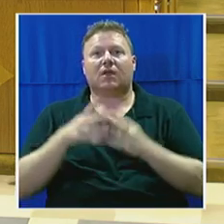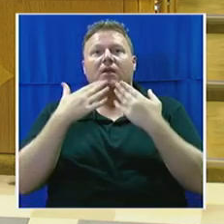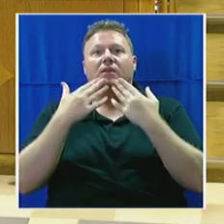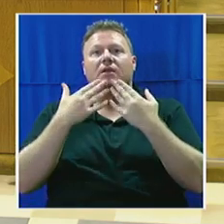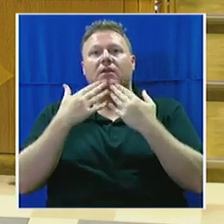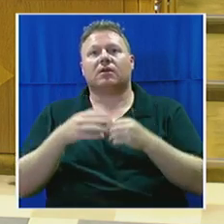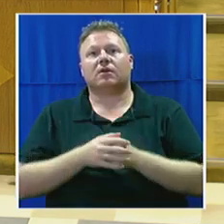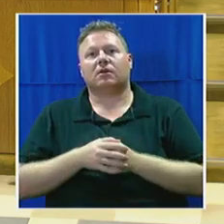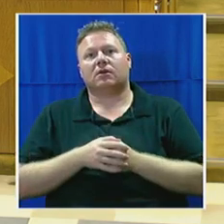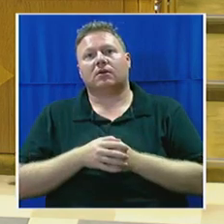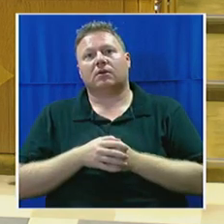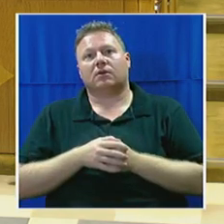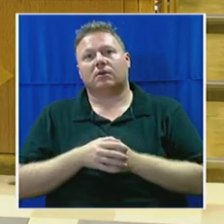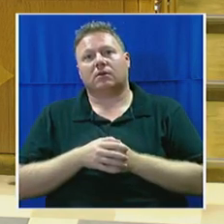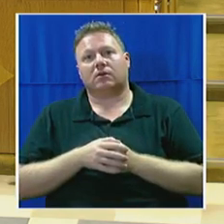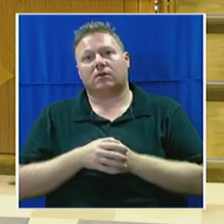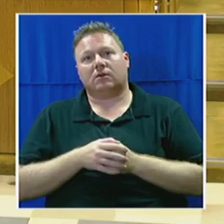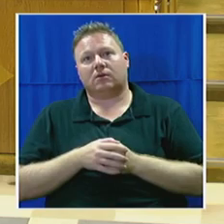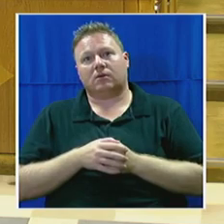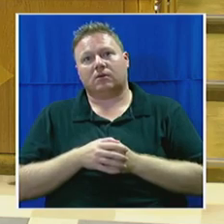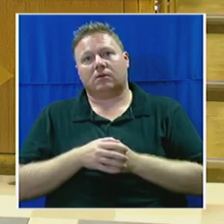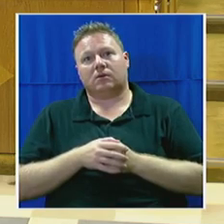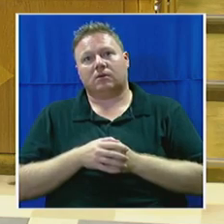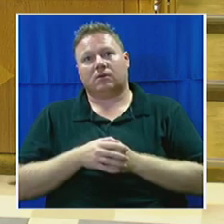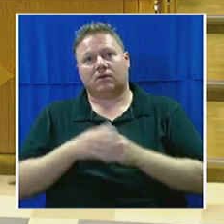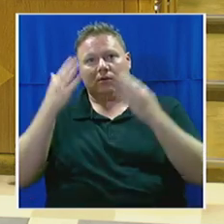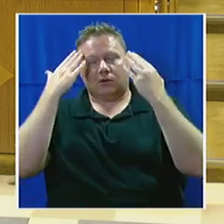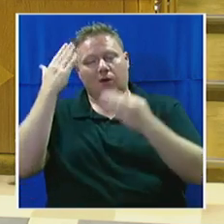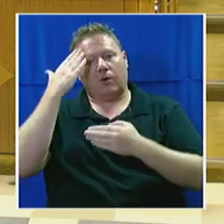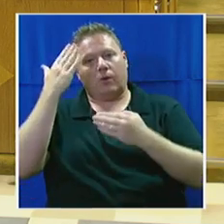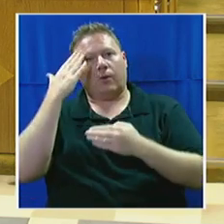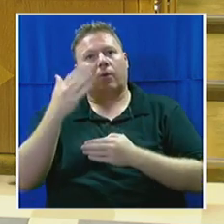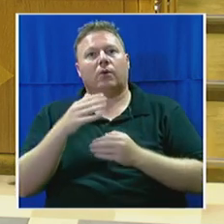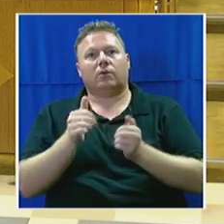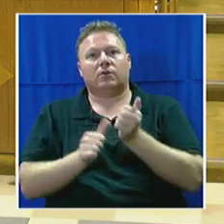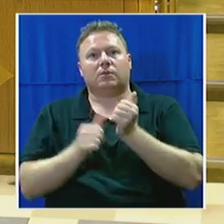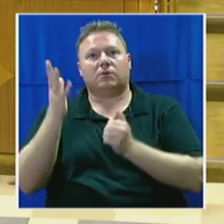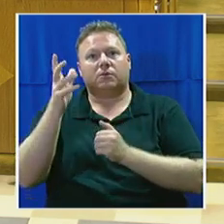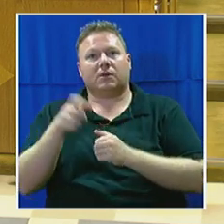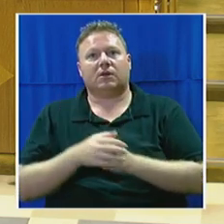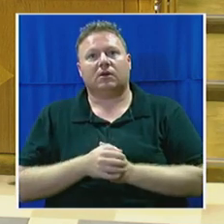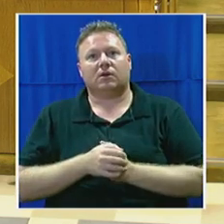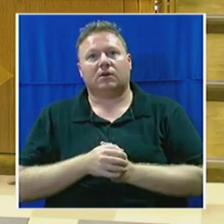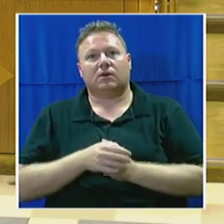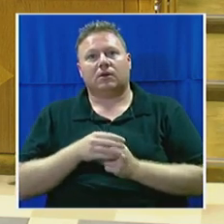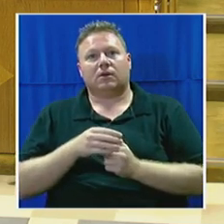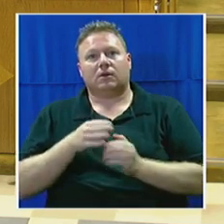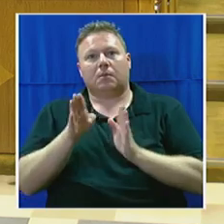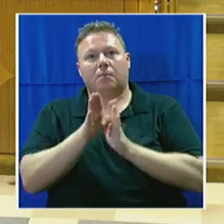Okay. Thank you very much. Our Bill of Rights accords everyone the right to health